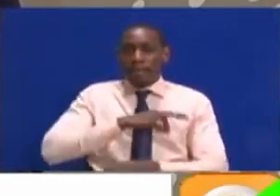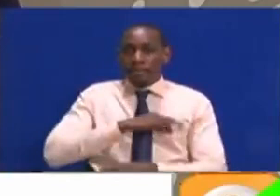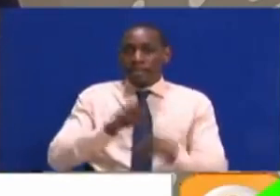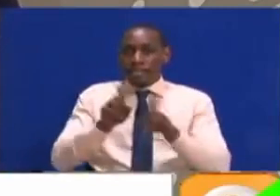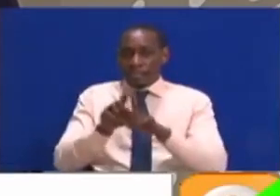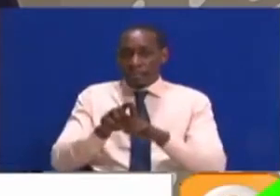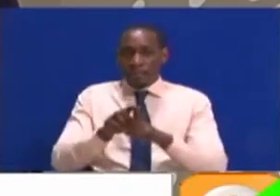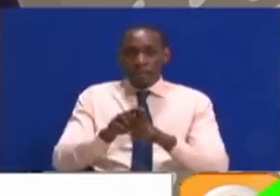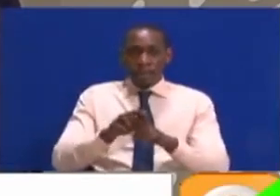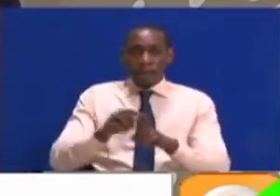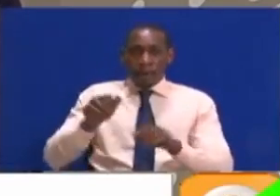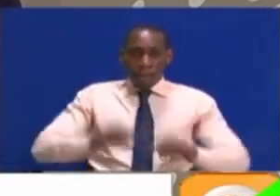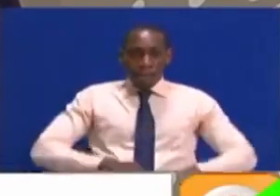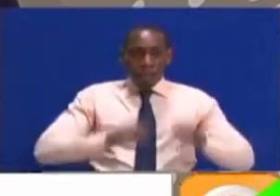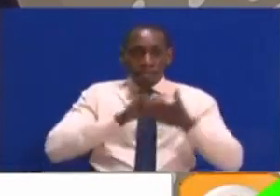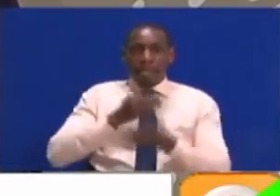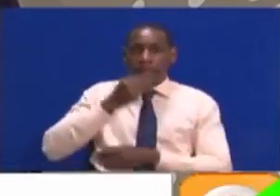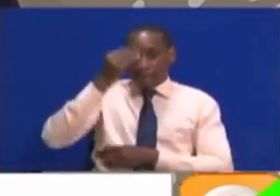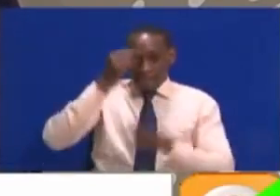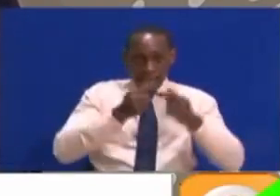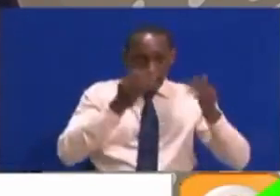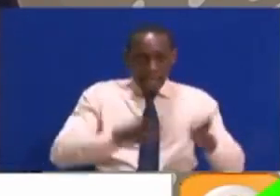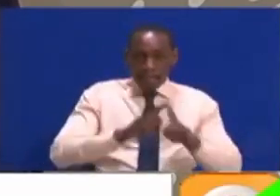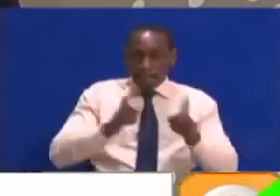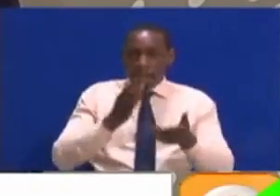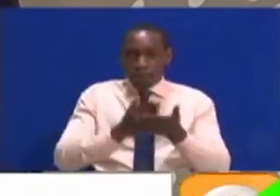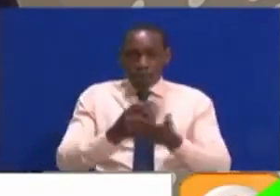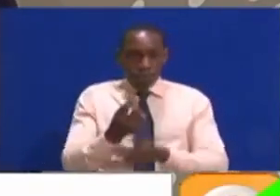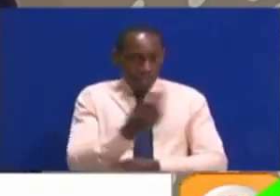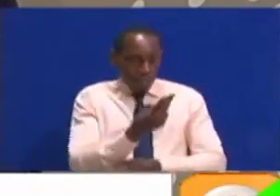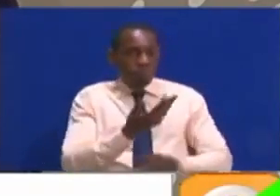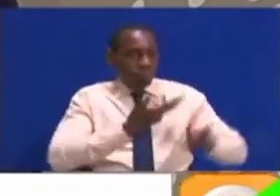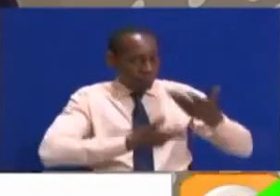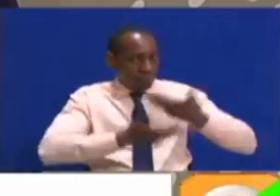very same bigwigs who pretend to be enemies, yet they sit in the same